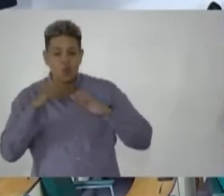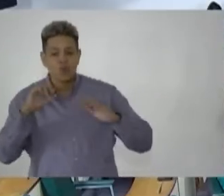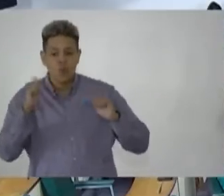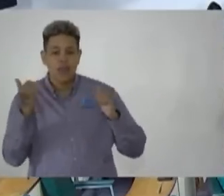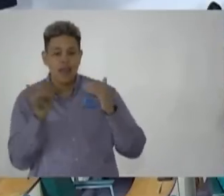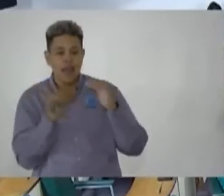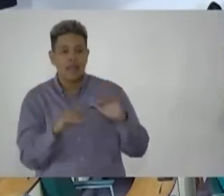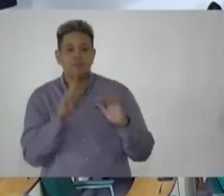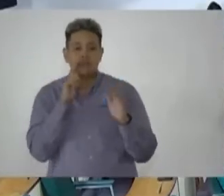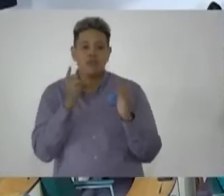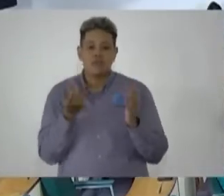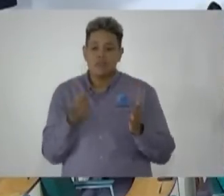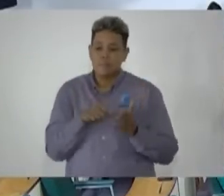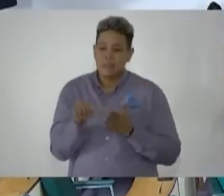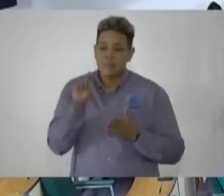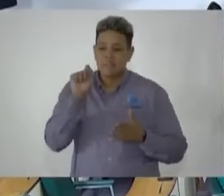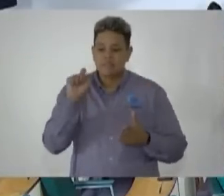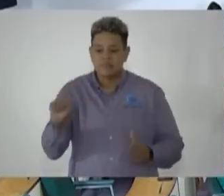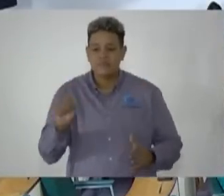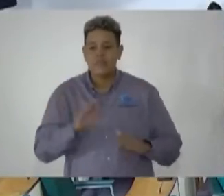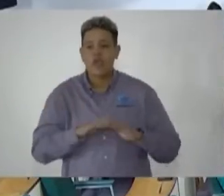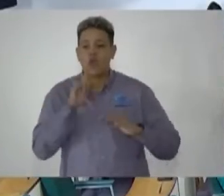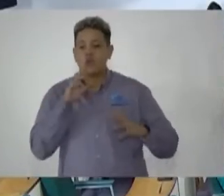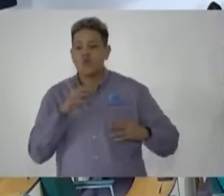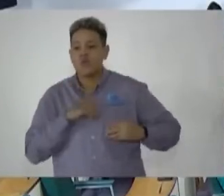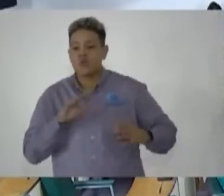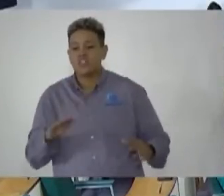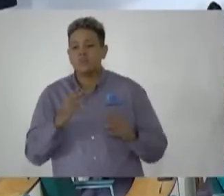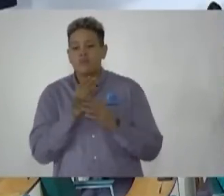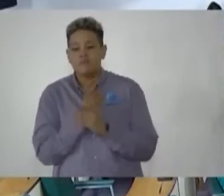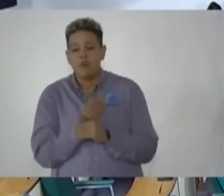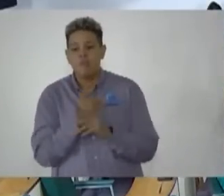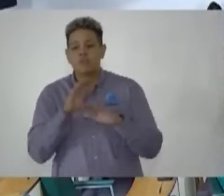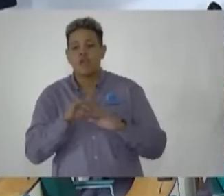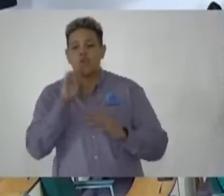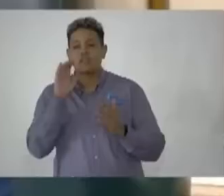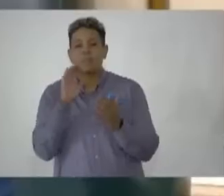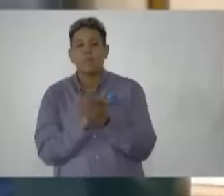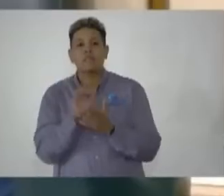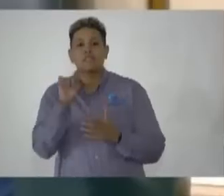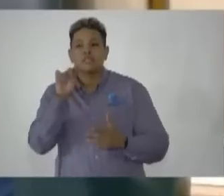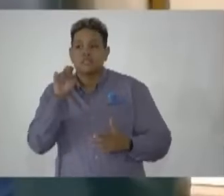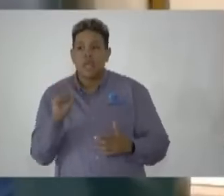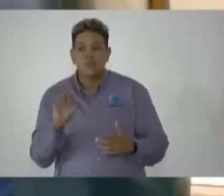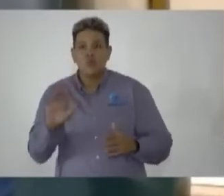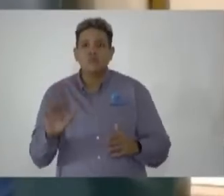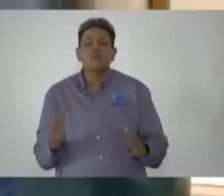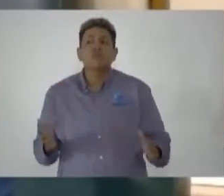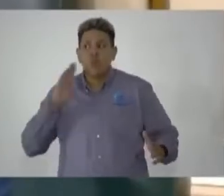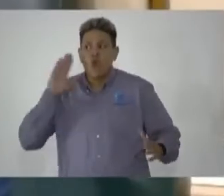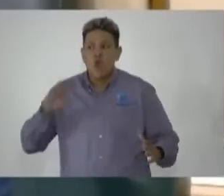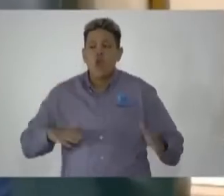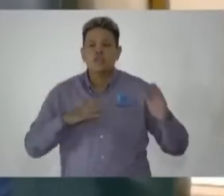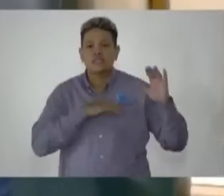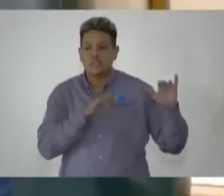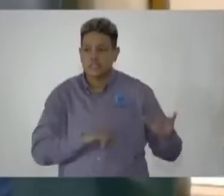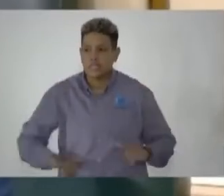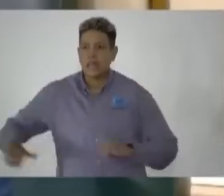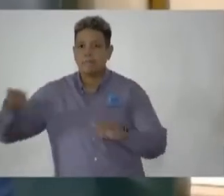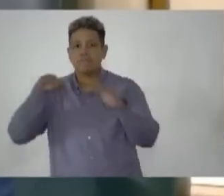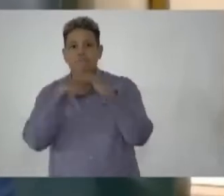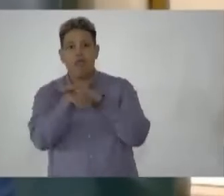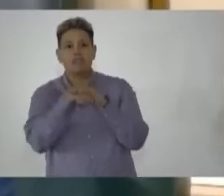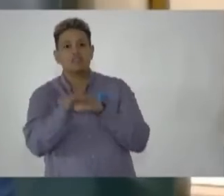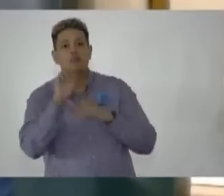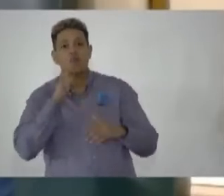limitations on payment of tax, on ownership of property, on marital status. All citizens, once they